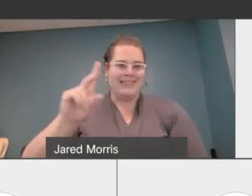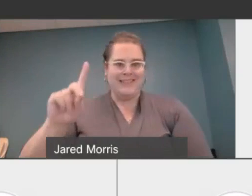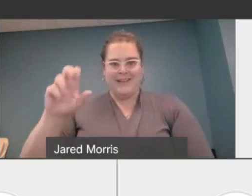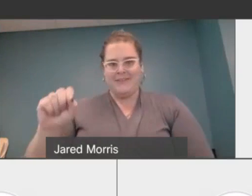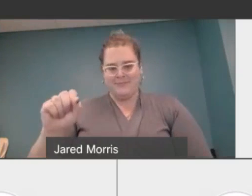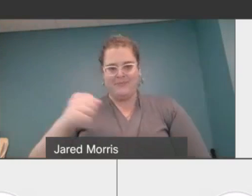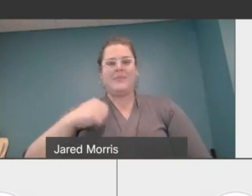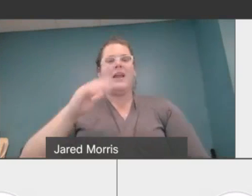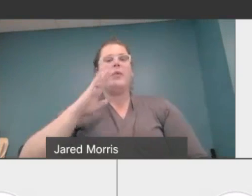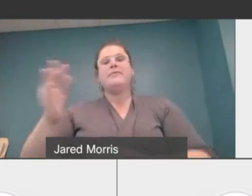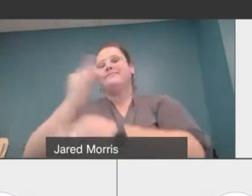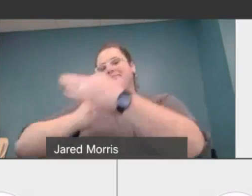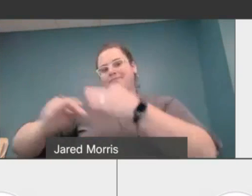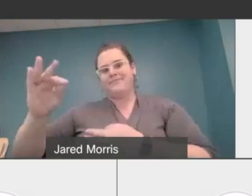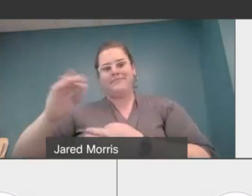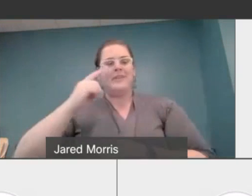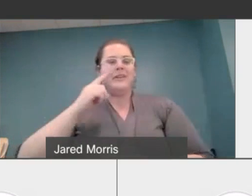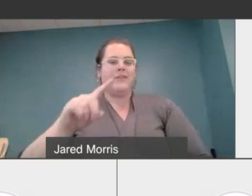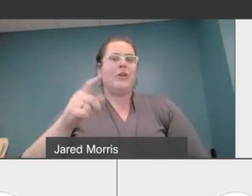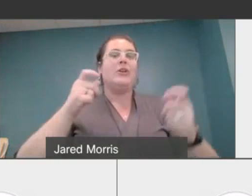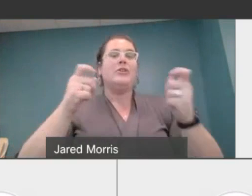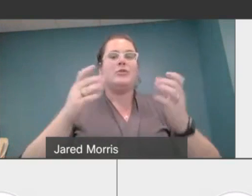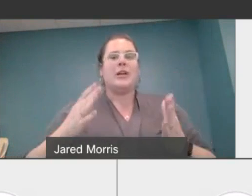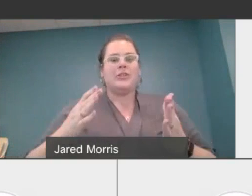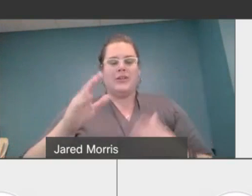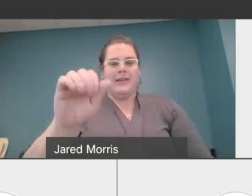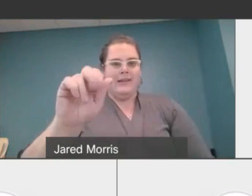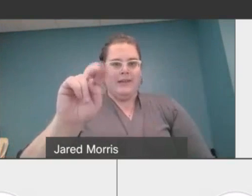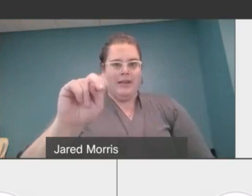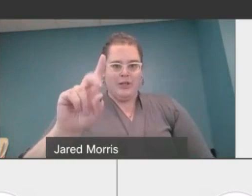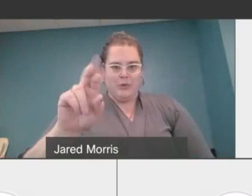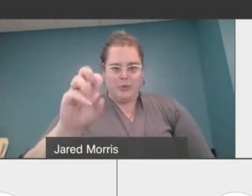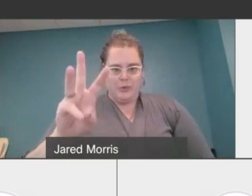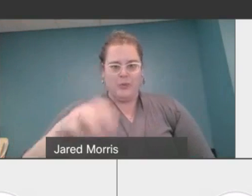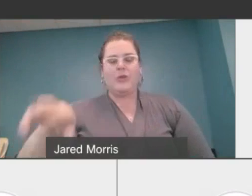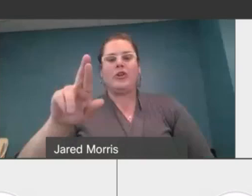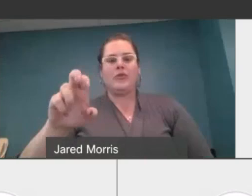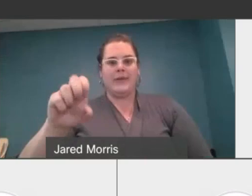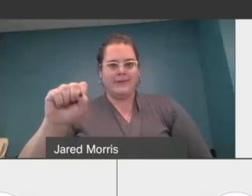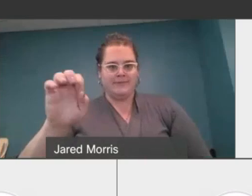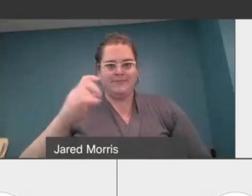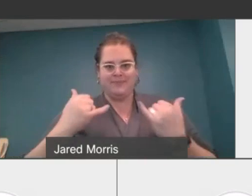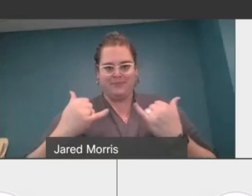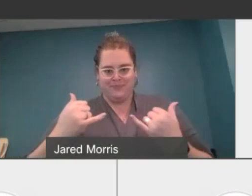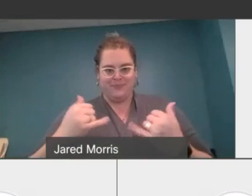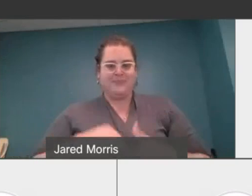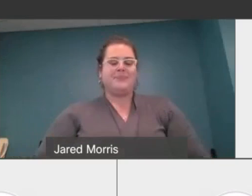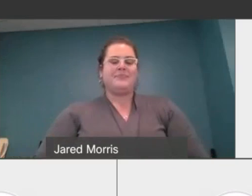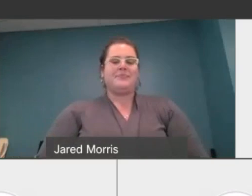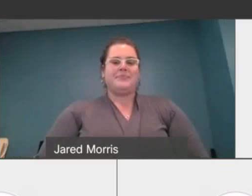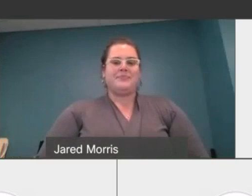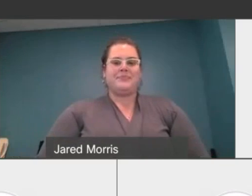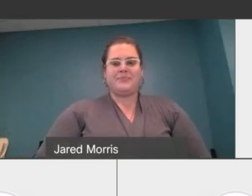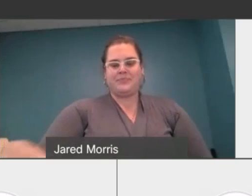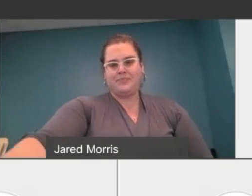in for Director Andrew Reese today. We'd like to start with, as